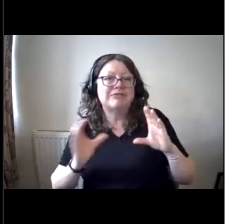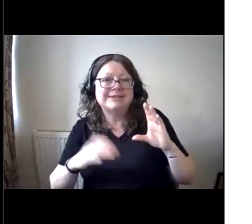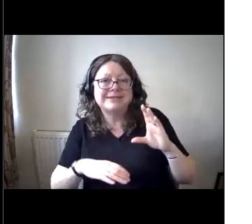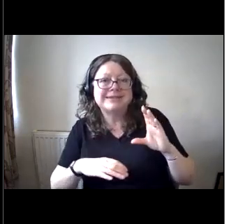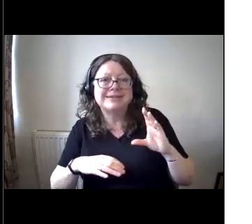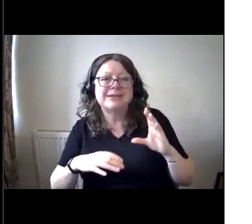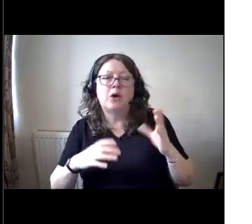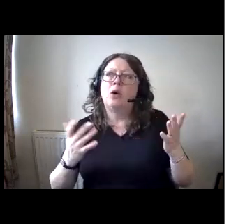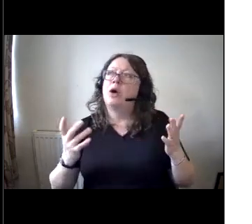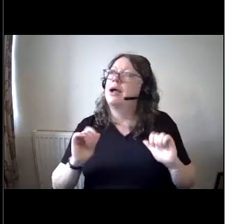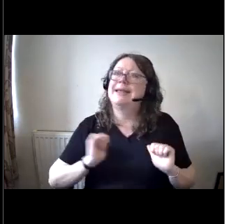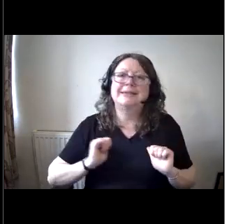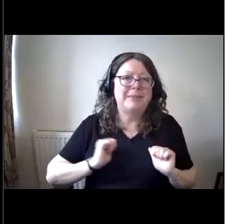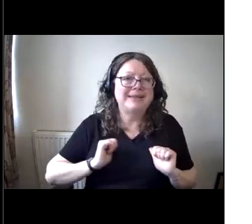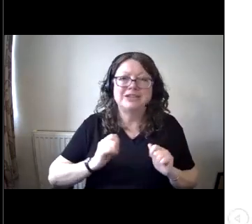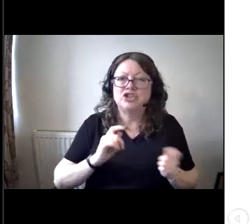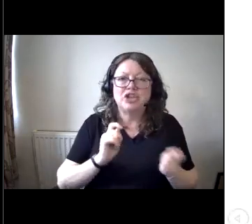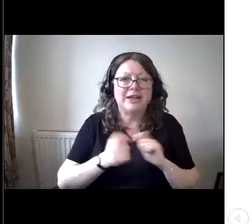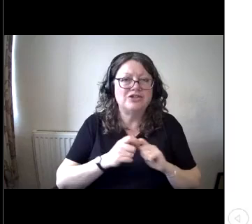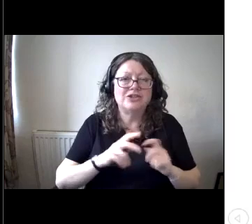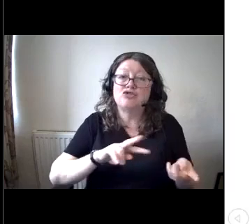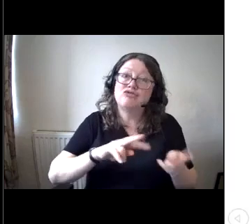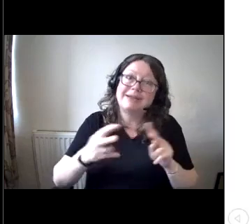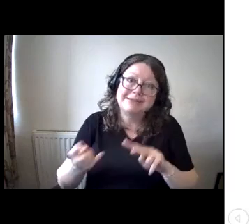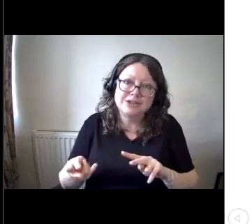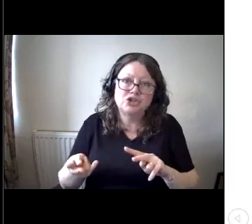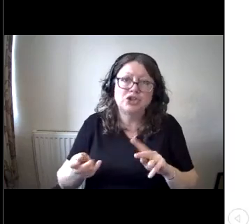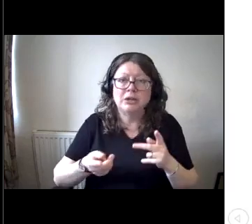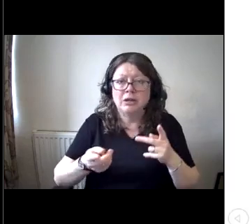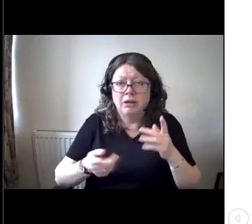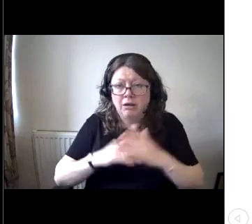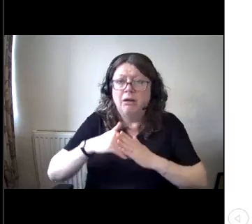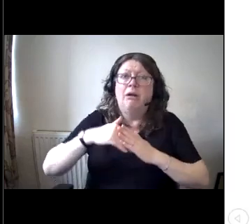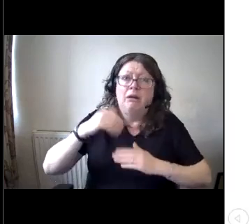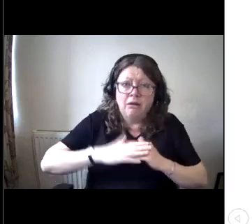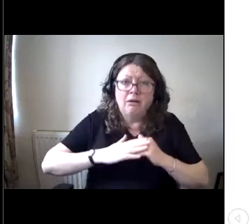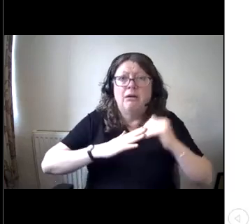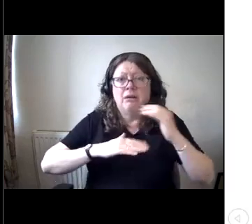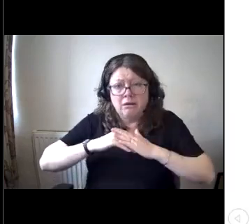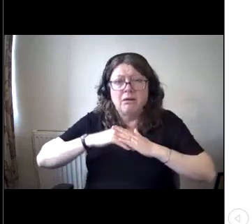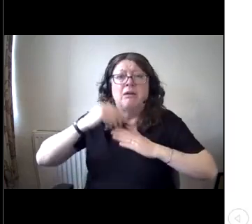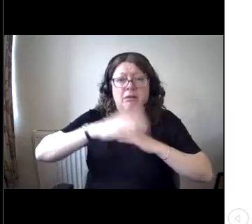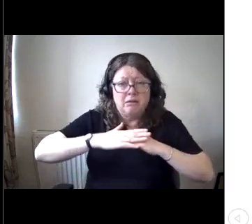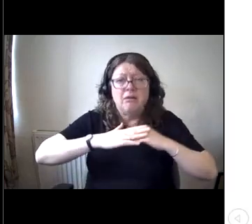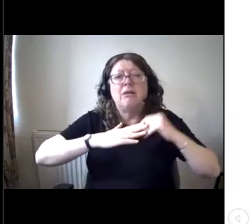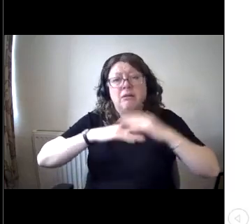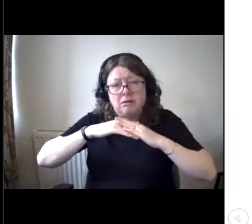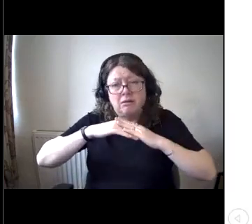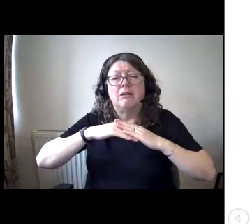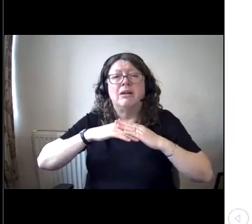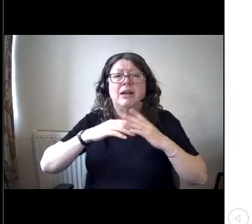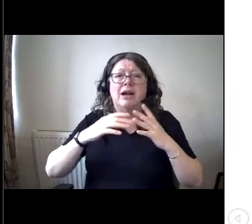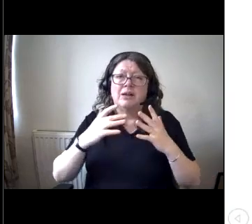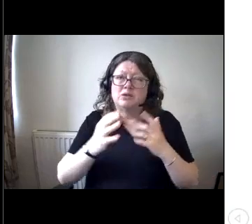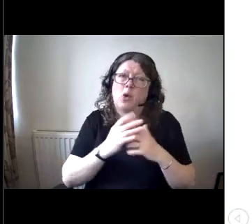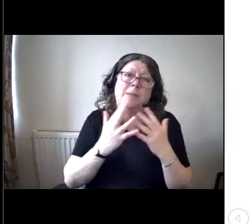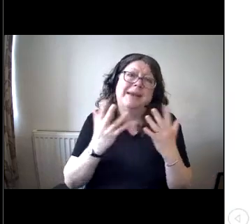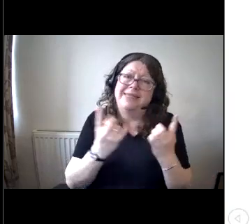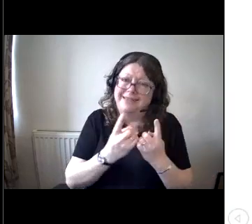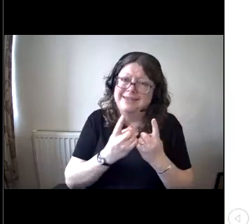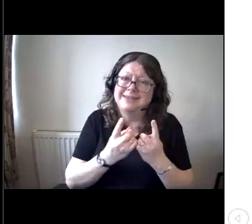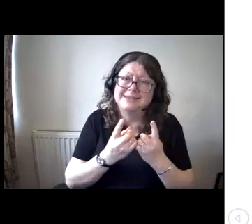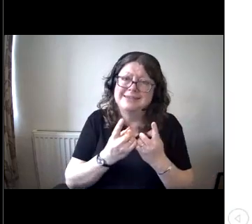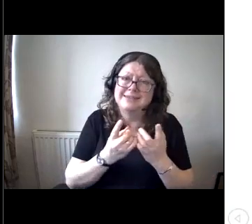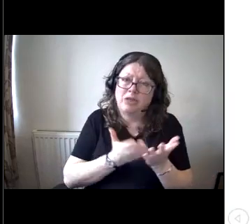changes, transitions. So you can see how for our young people, all of these things that they have to cope with, deal with and